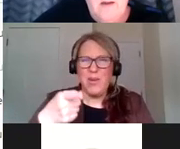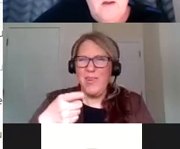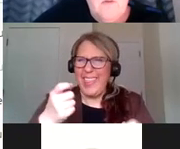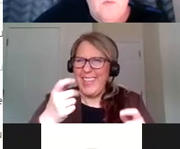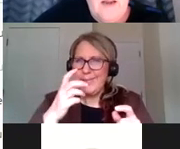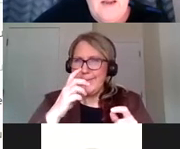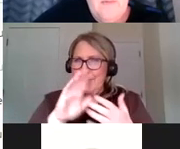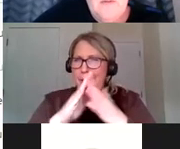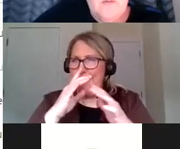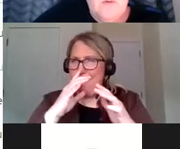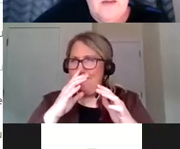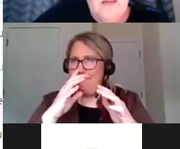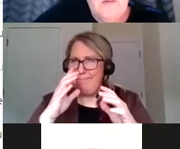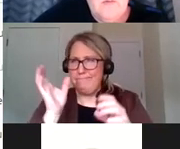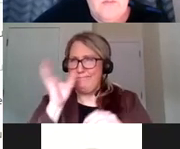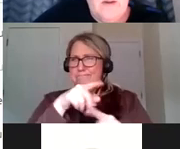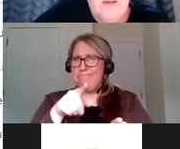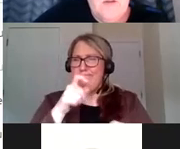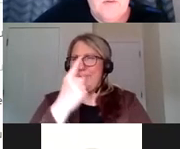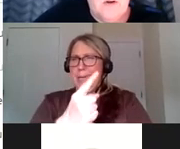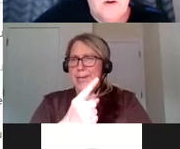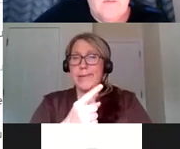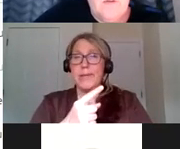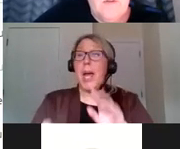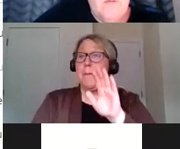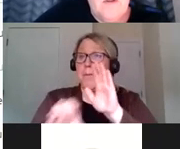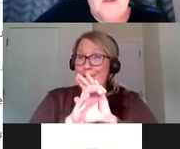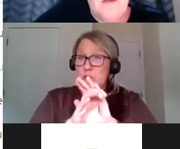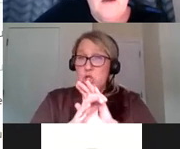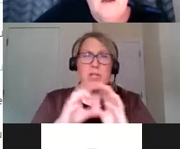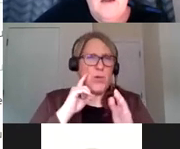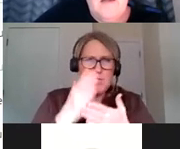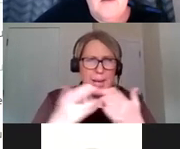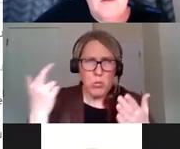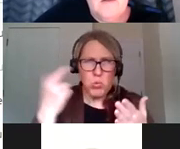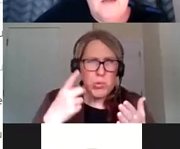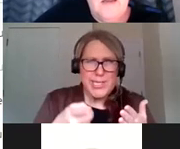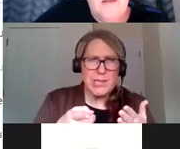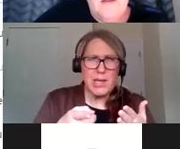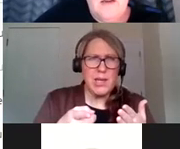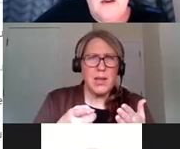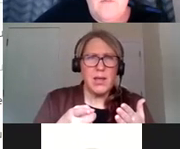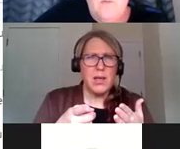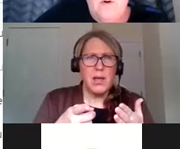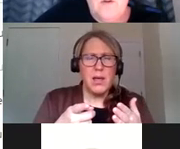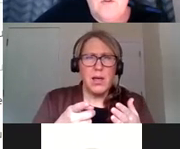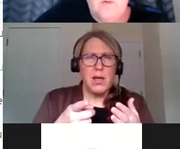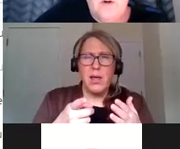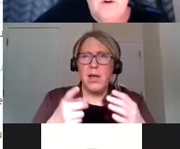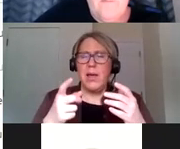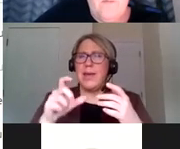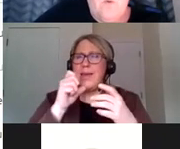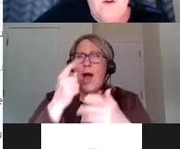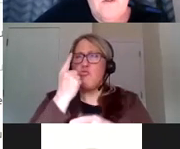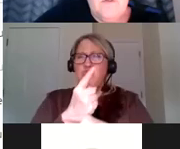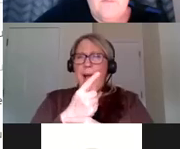funny. So what happens is when I get to where my pictures are, for some reason, it's taking things out of order. So we're